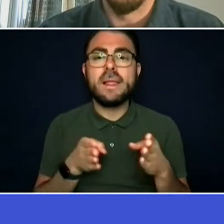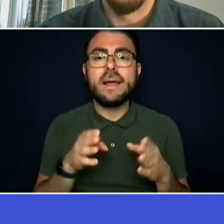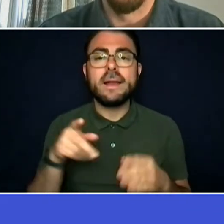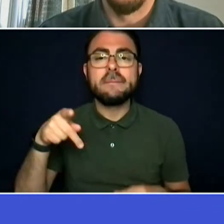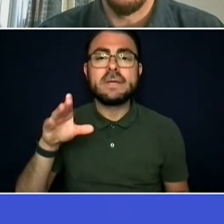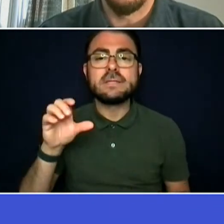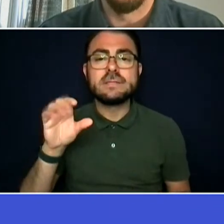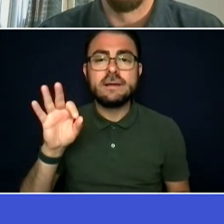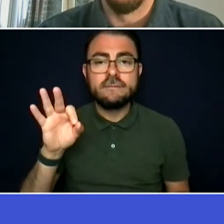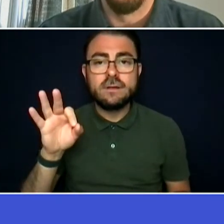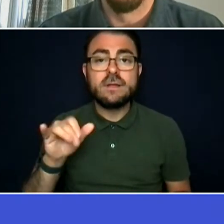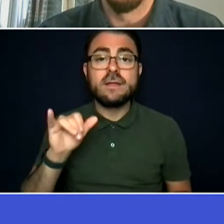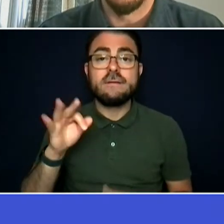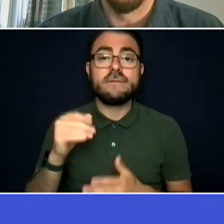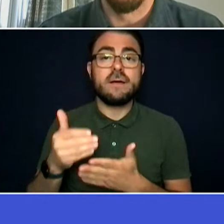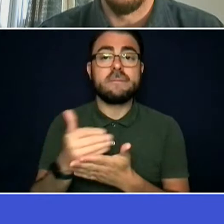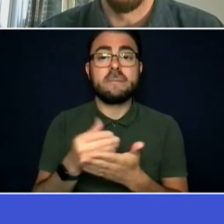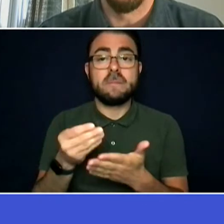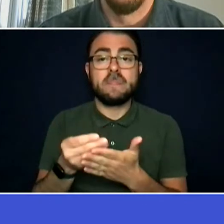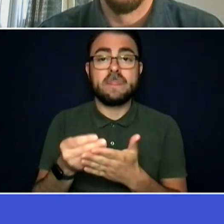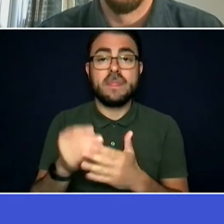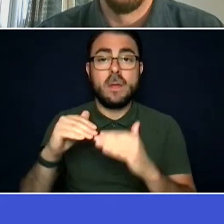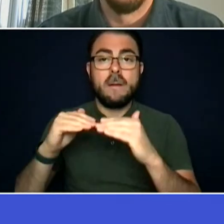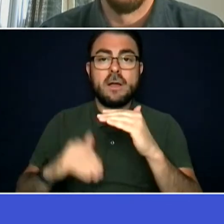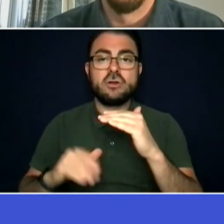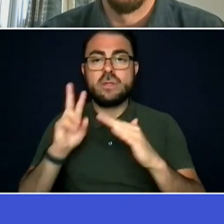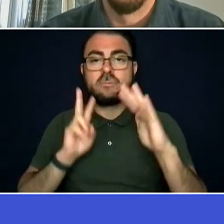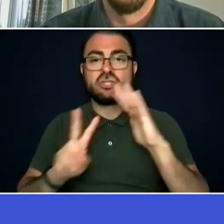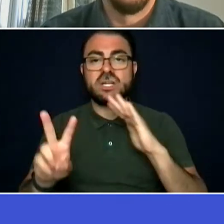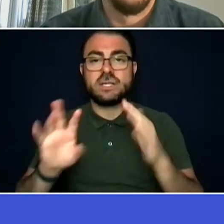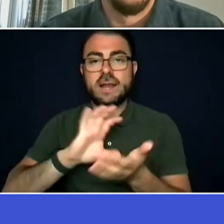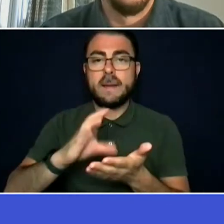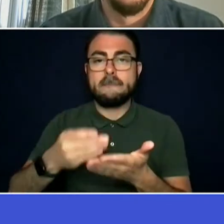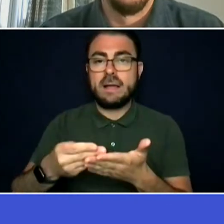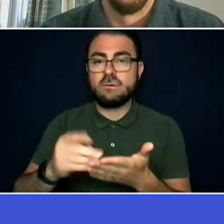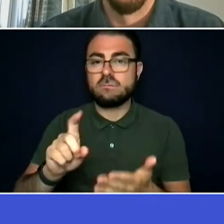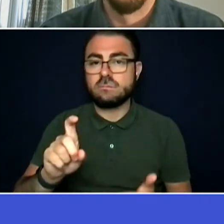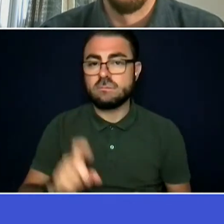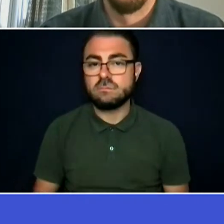revenue generated through the tax is below the projected amounts?